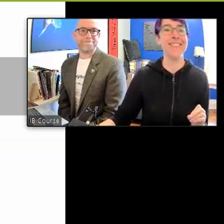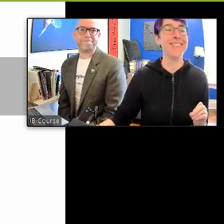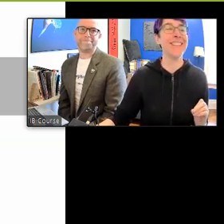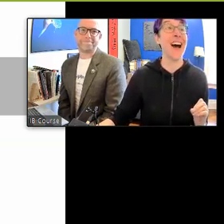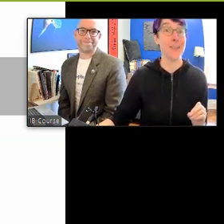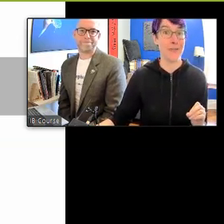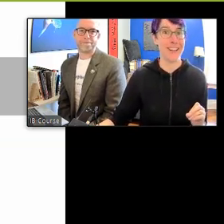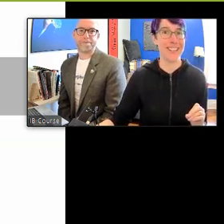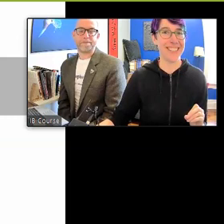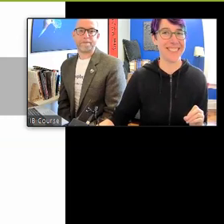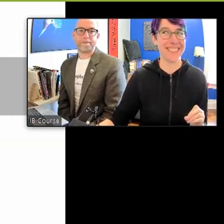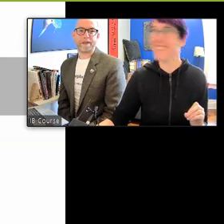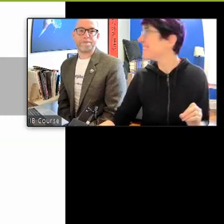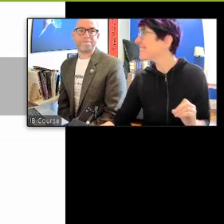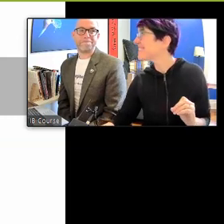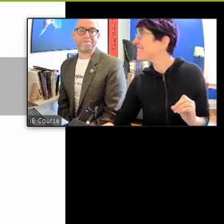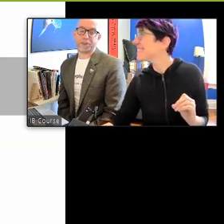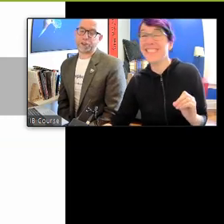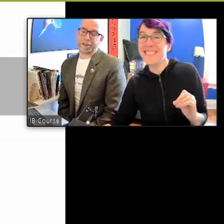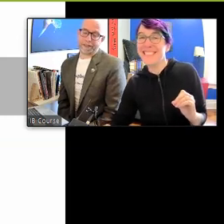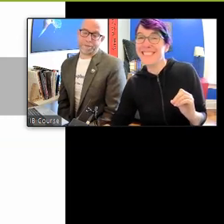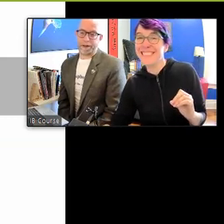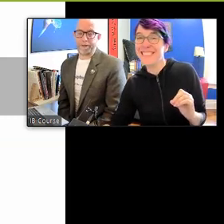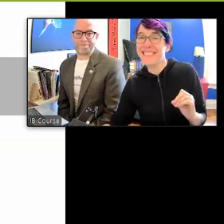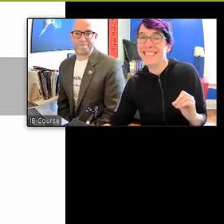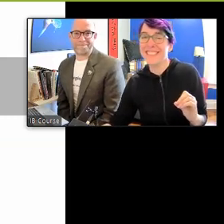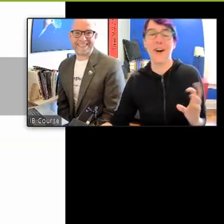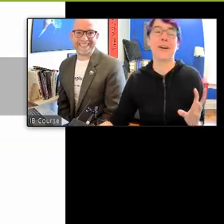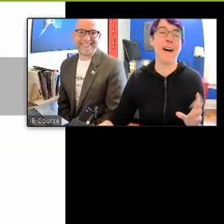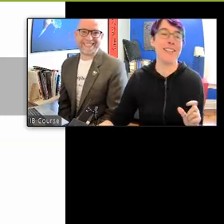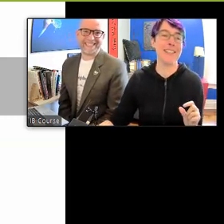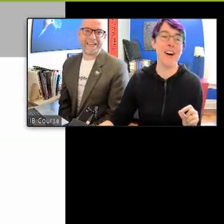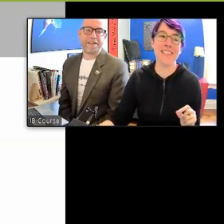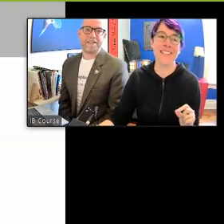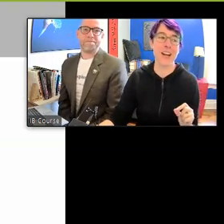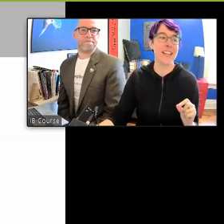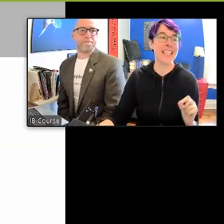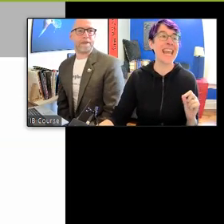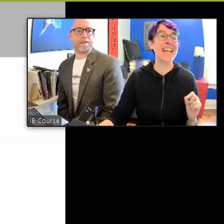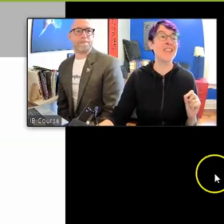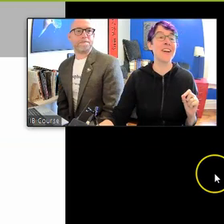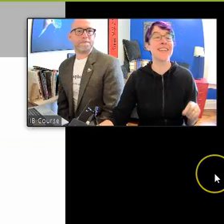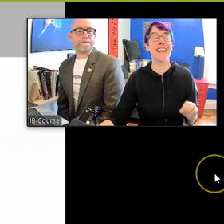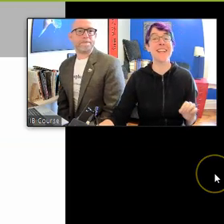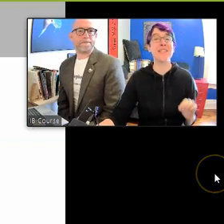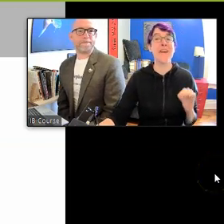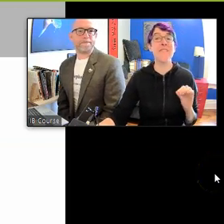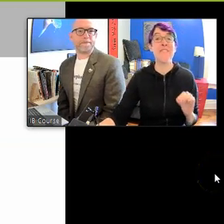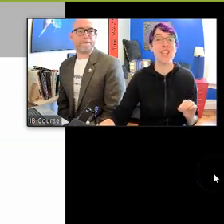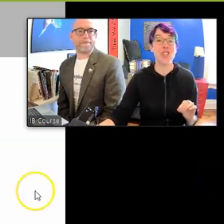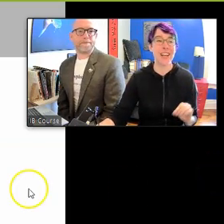interesting, ice fish. Yeah, whatever. Oh, come on. No, this is good. The Antarctic